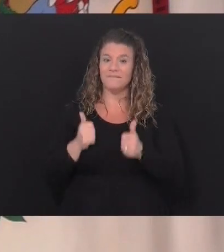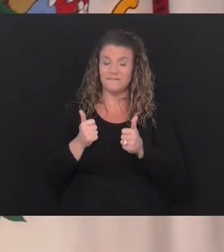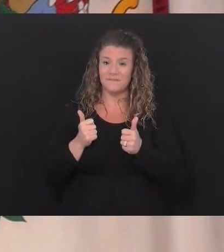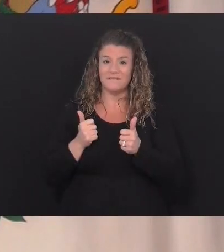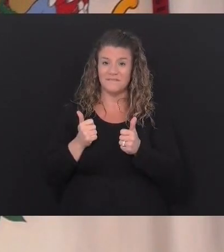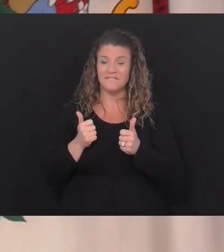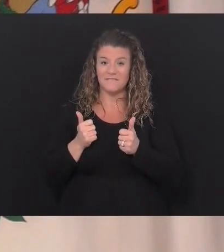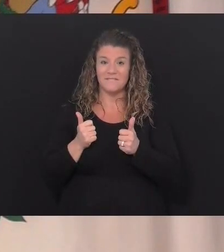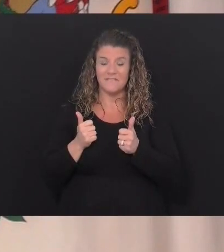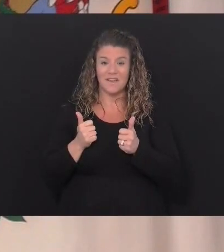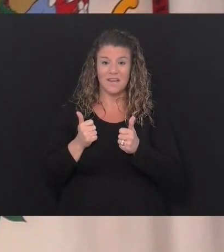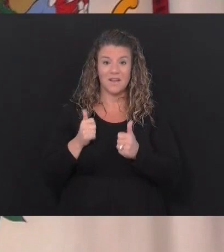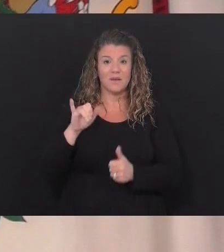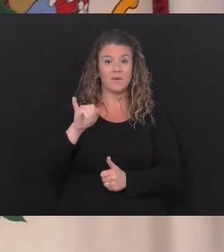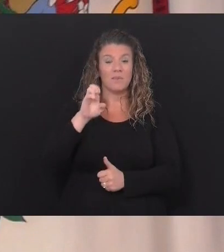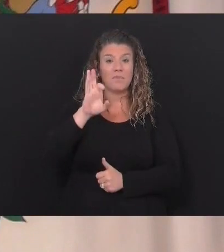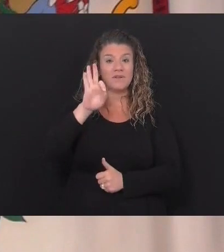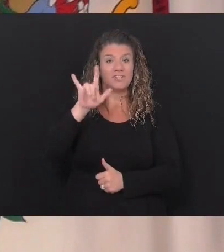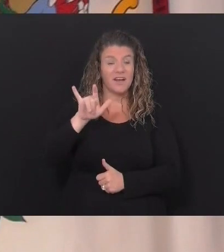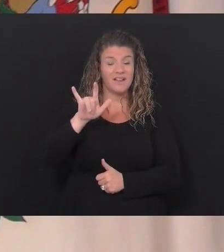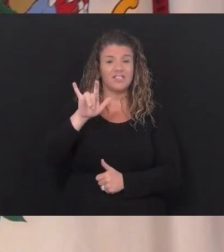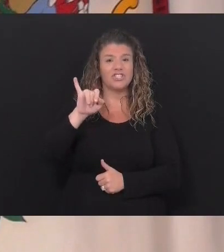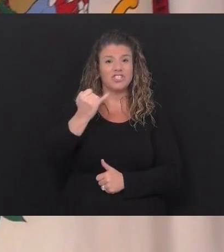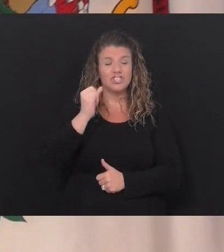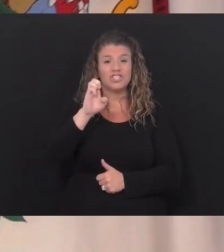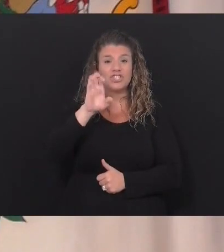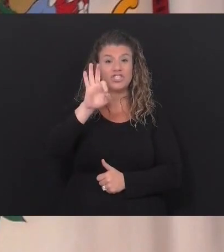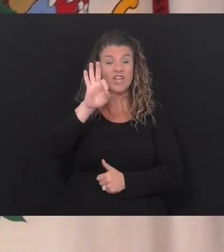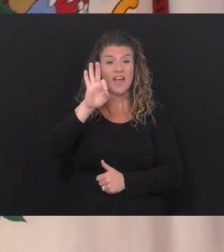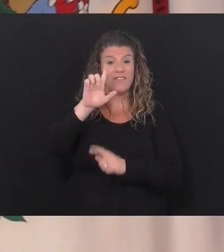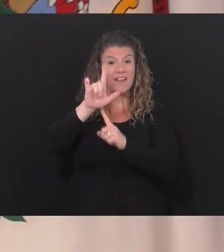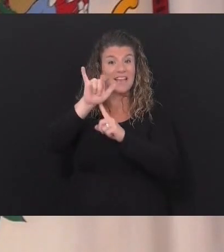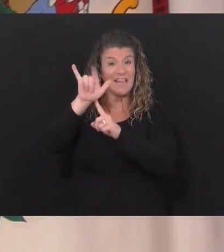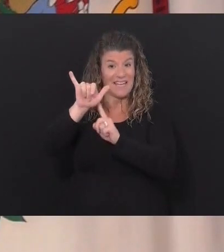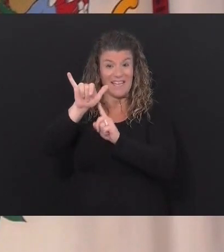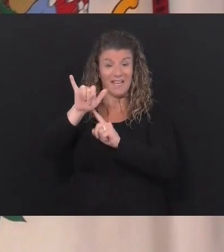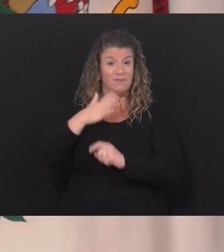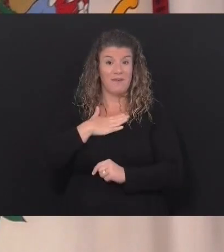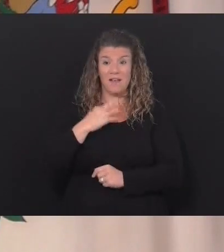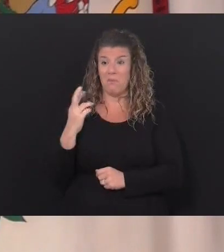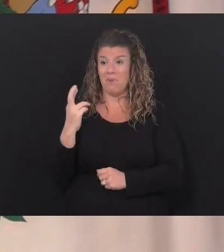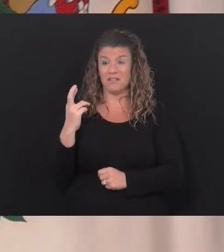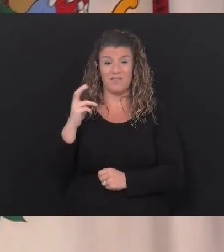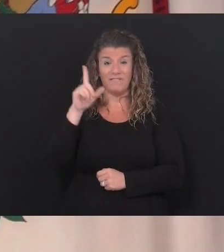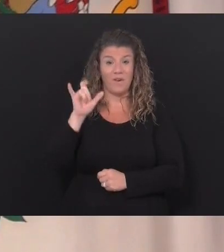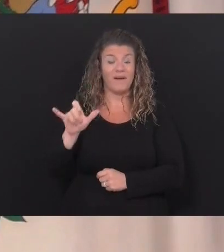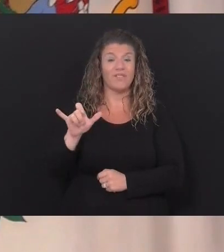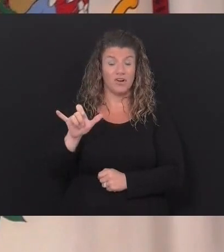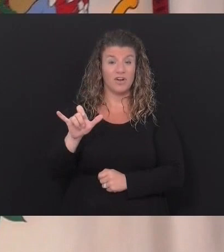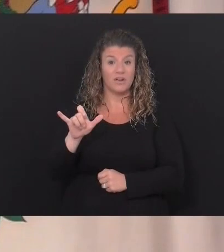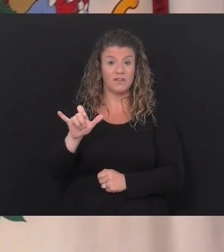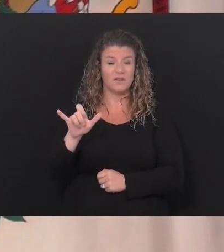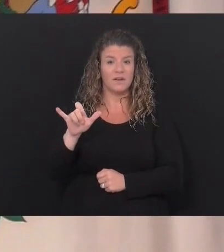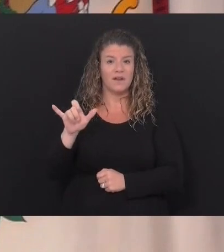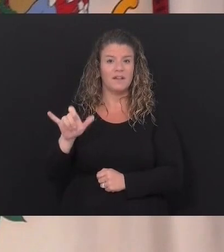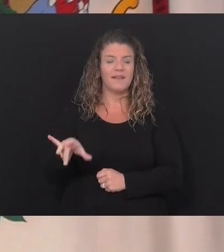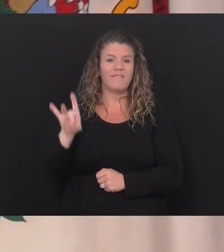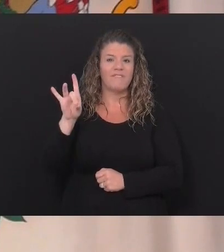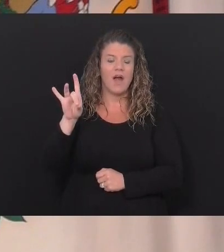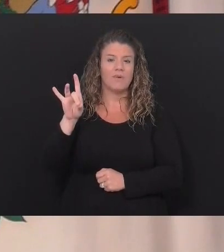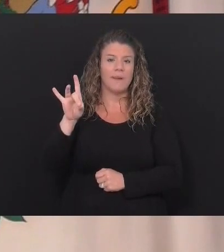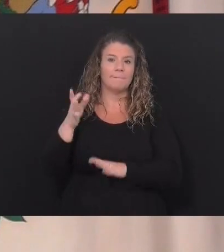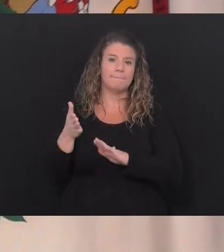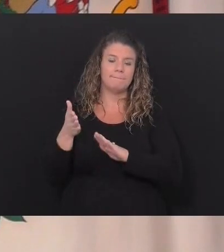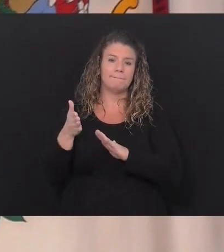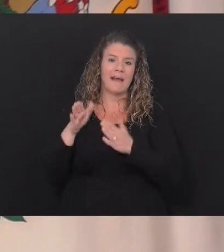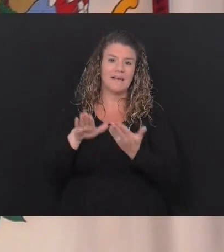very tragically, Jeff Lilly, who is, like I said, best friend forever, they found him where he'd passed